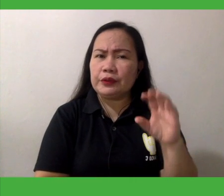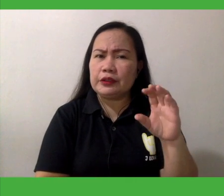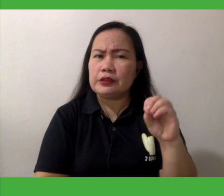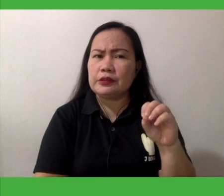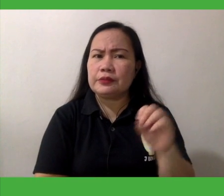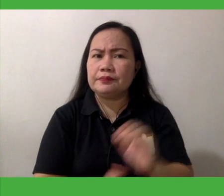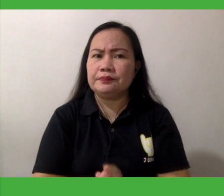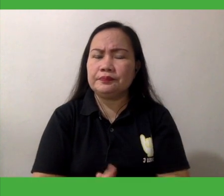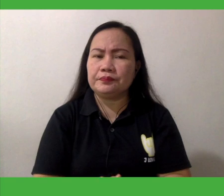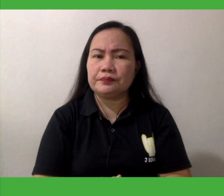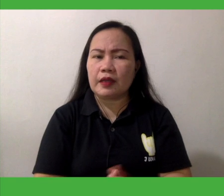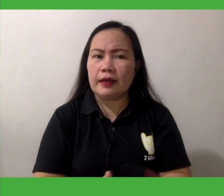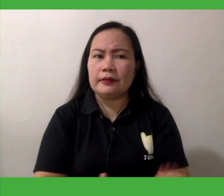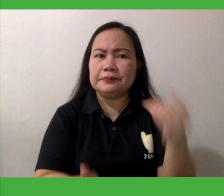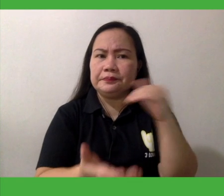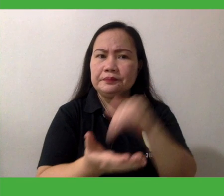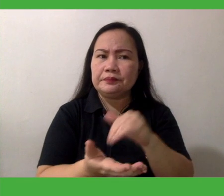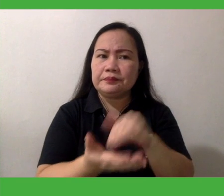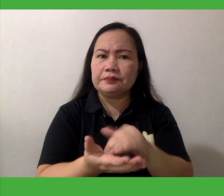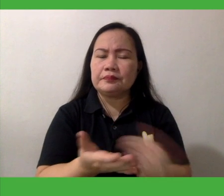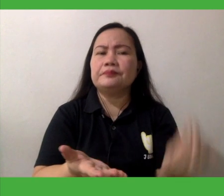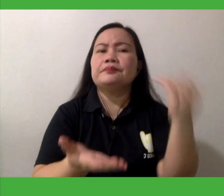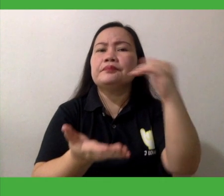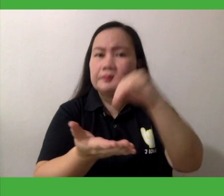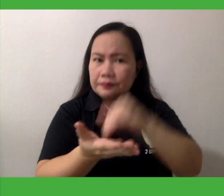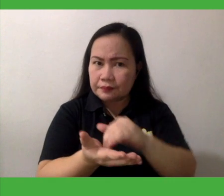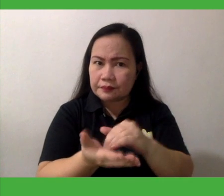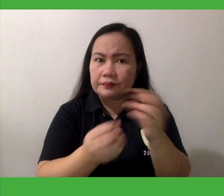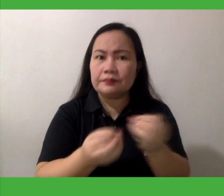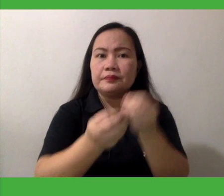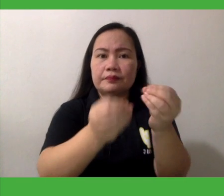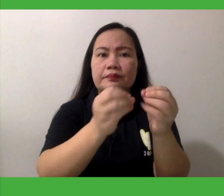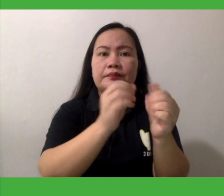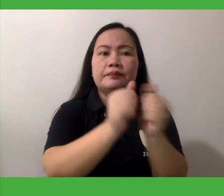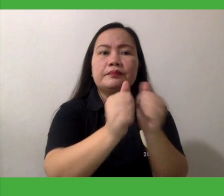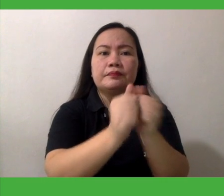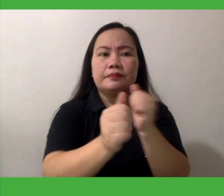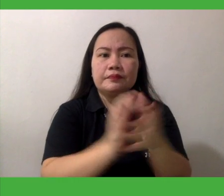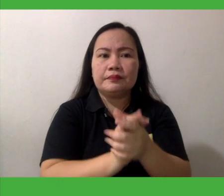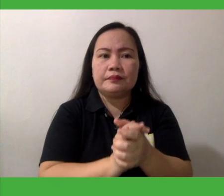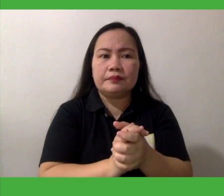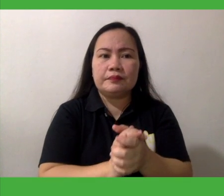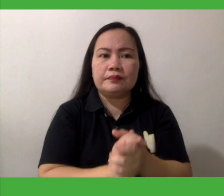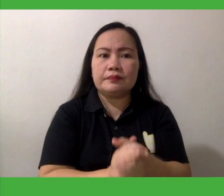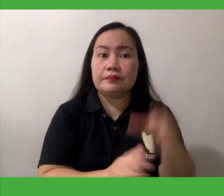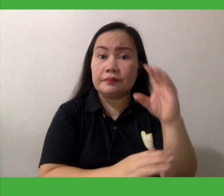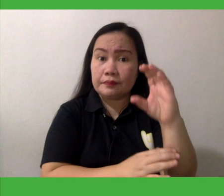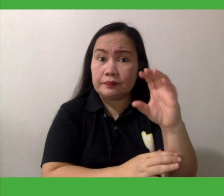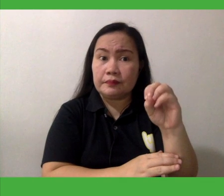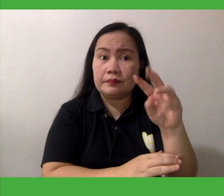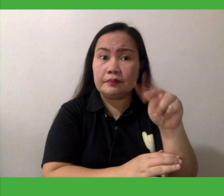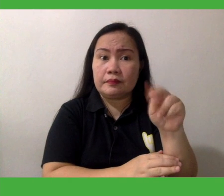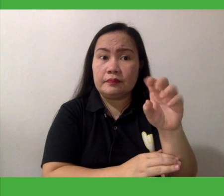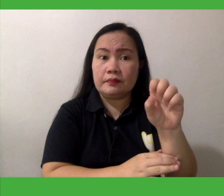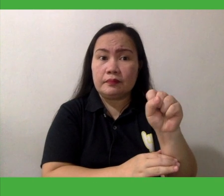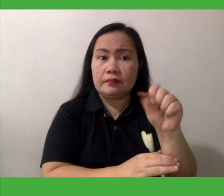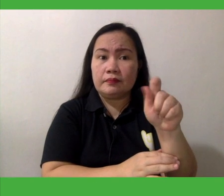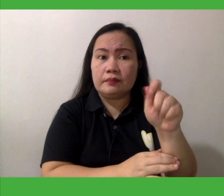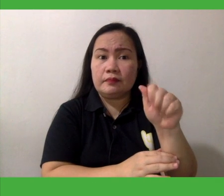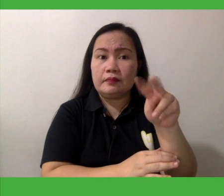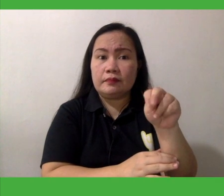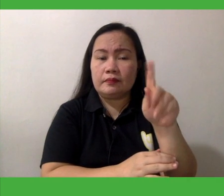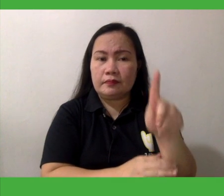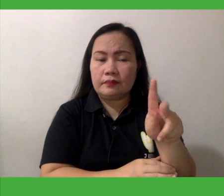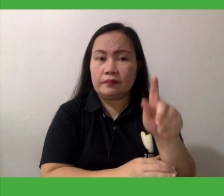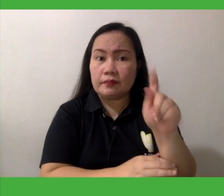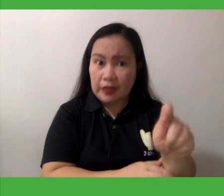variable, and term? Ano nga ba itong tatlo? So, let us define first the constant. So, these are all